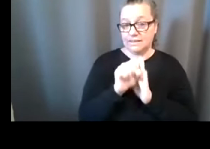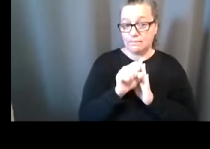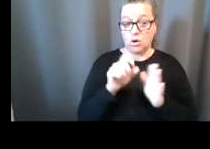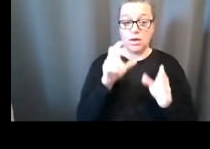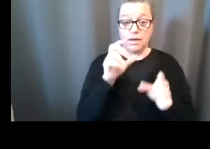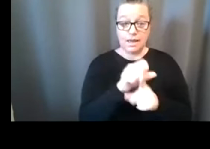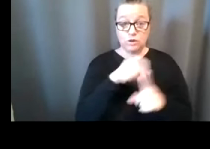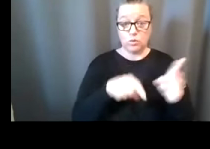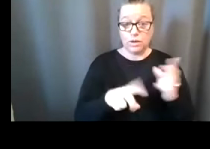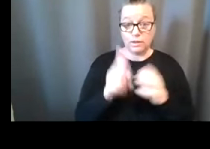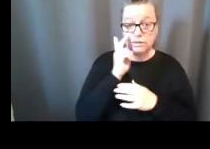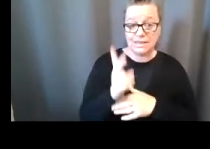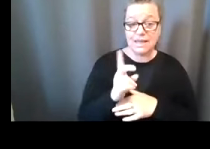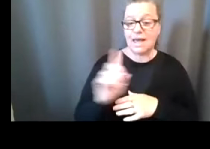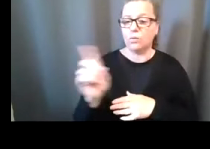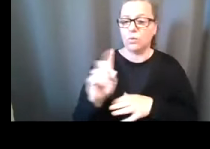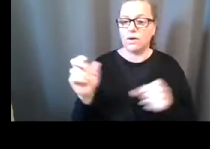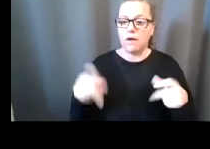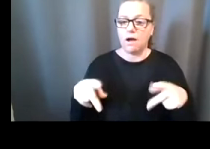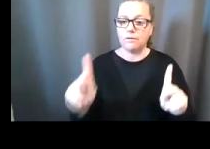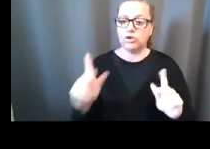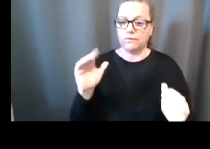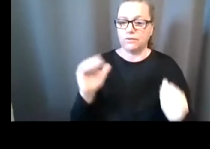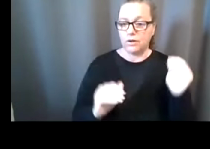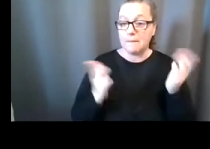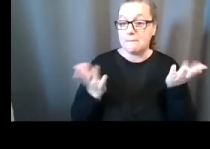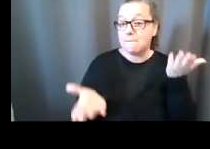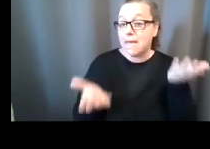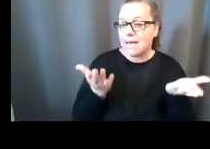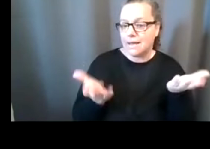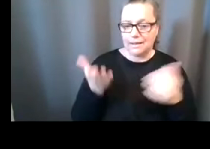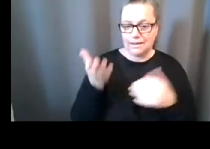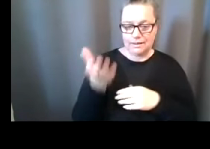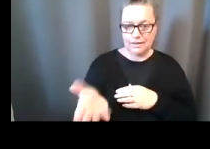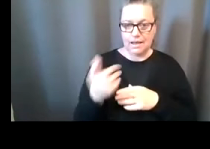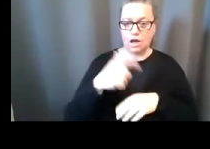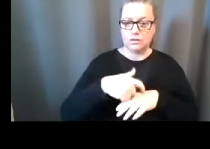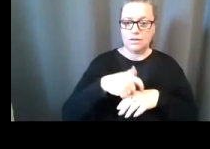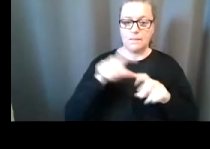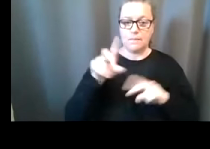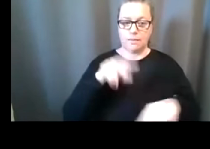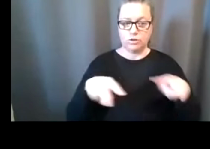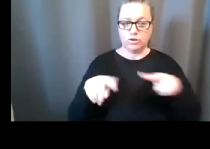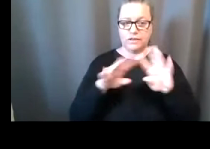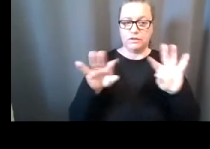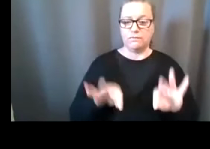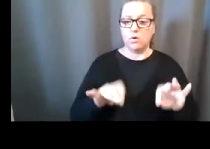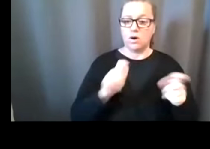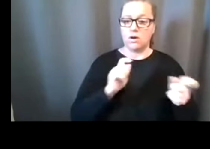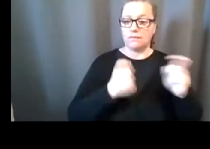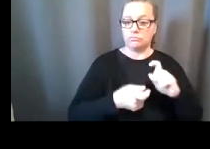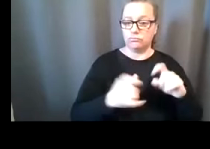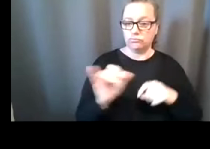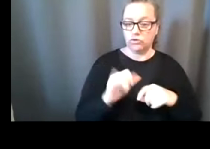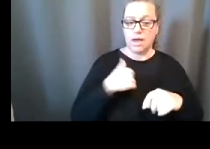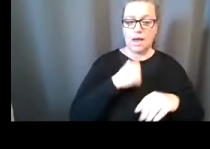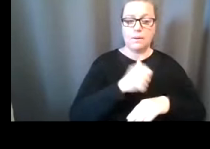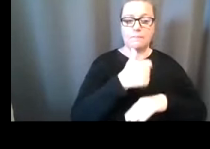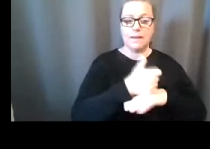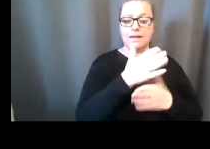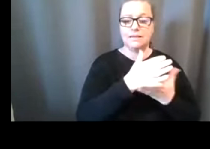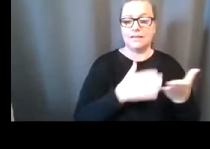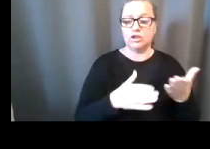see, but also capture where the opportunities for inequities may exist. Our time observation form got a facelift as well, and we carved out a section